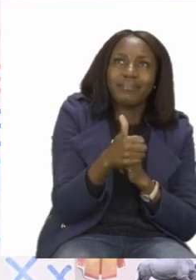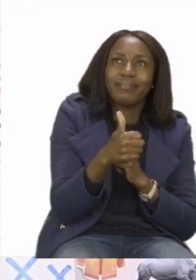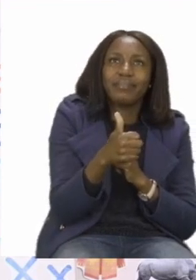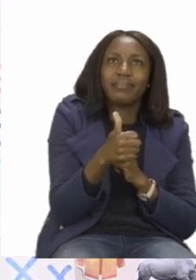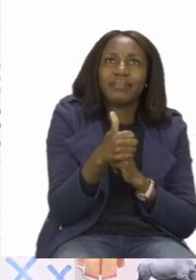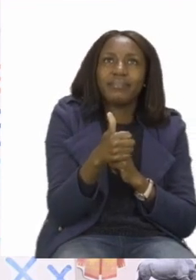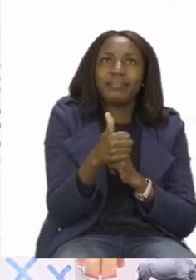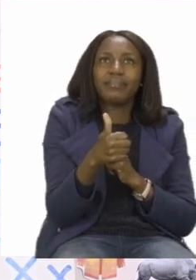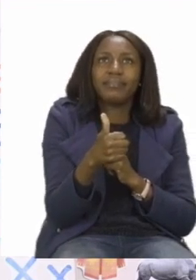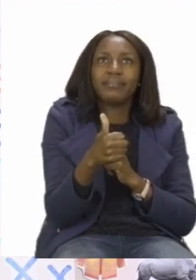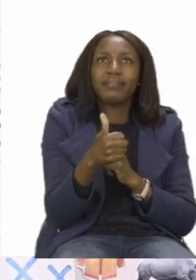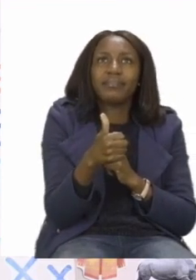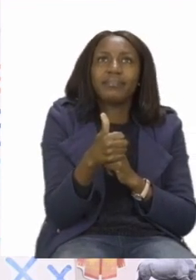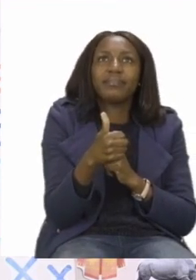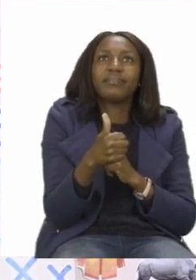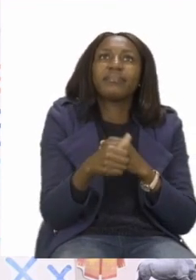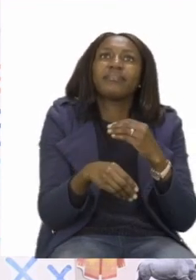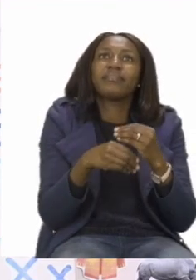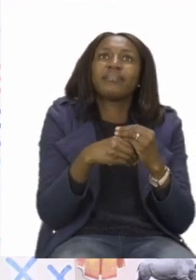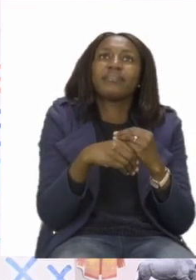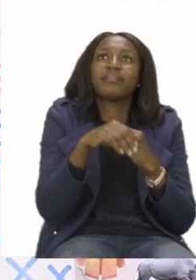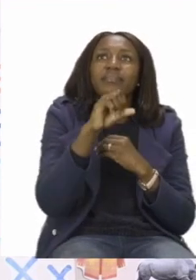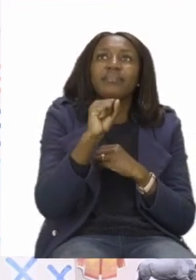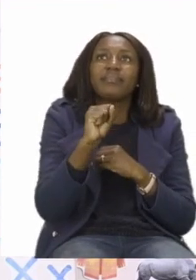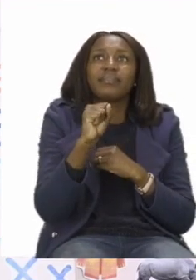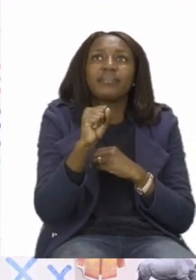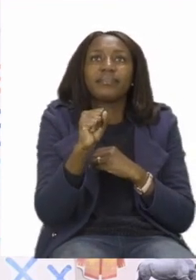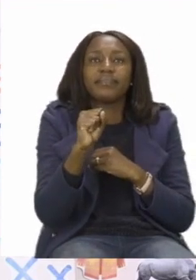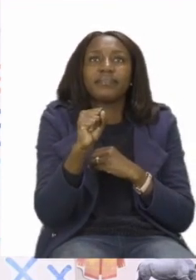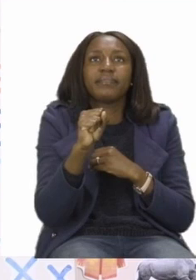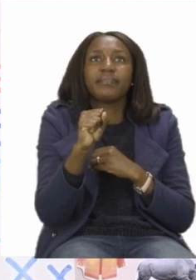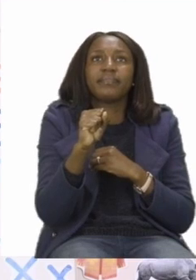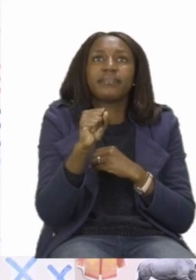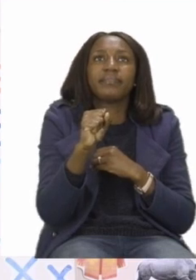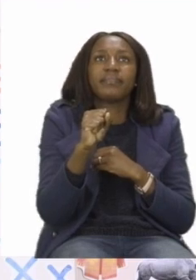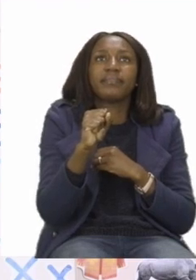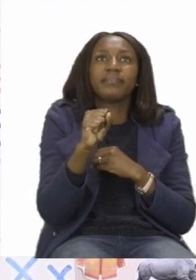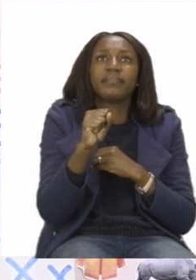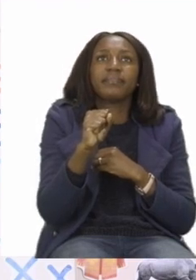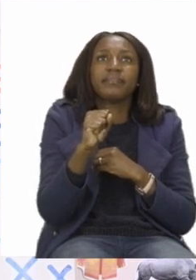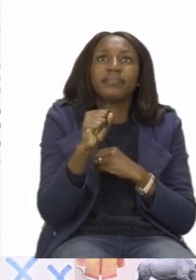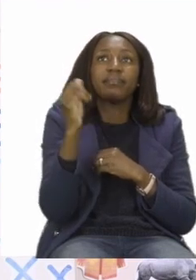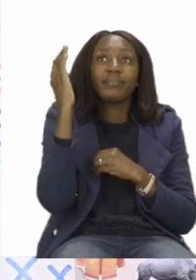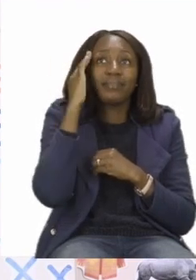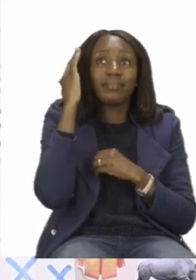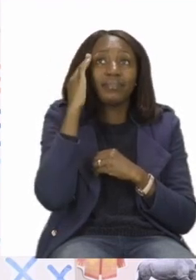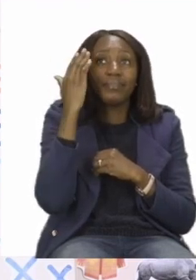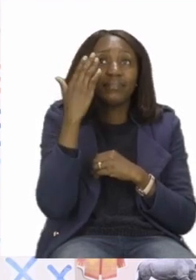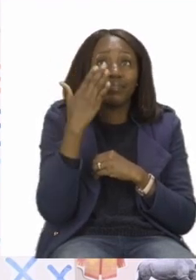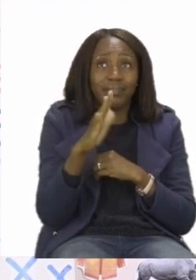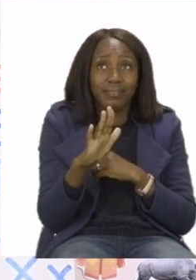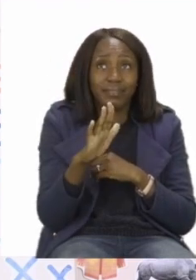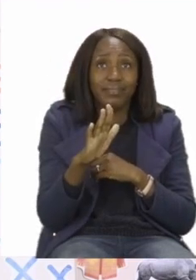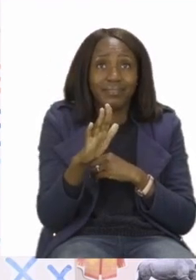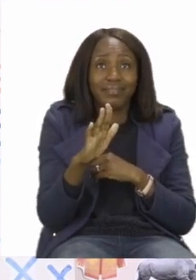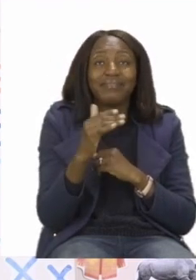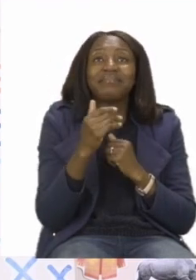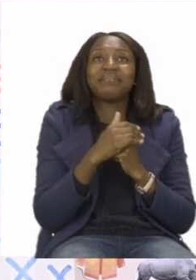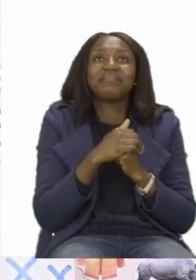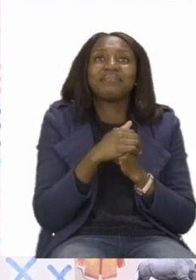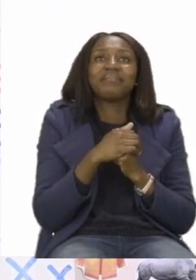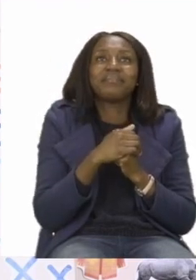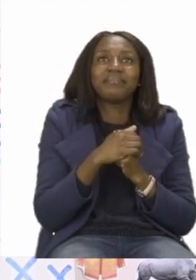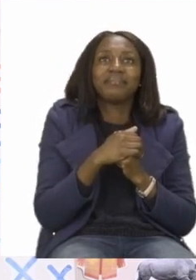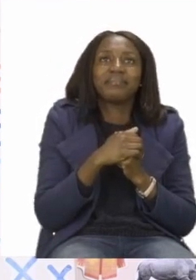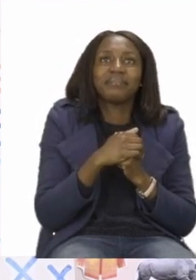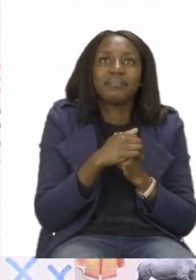you're going to add is an S. Now this one we already know because we were doing it when we were grade 1. If